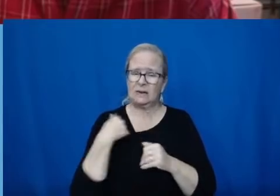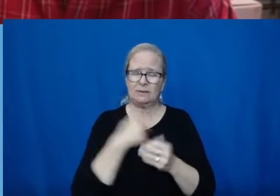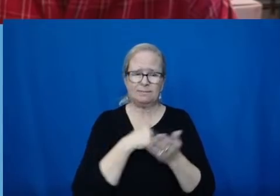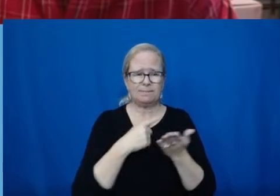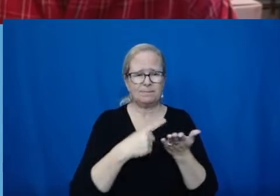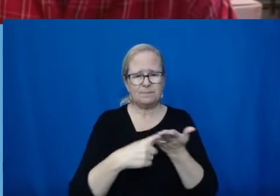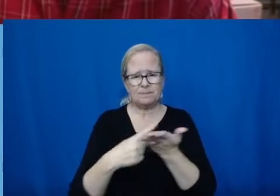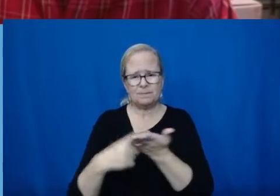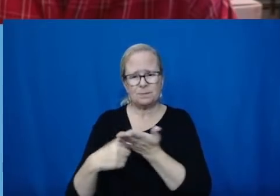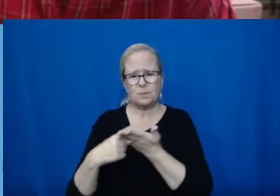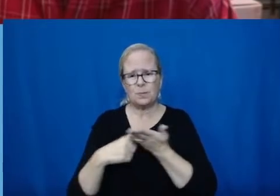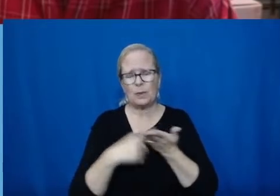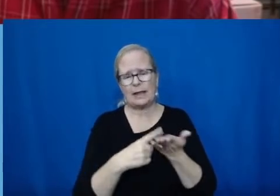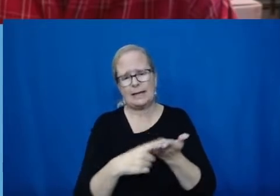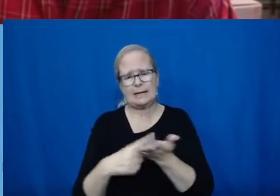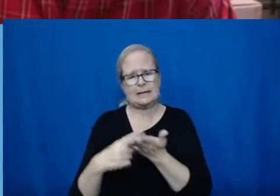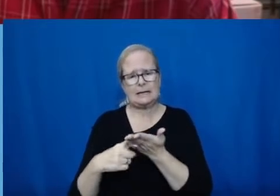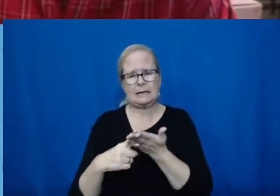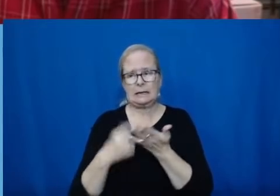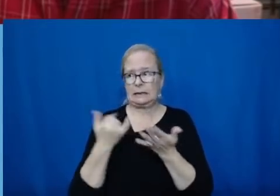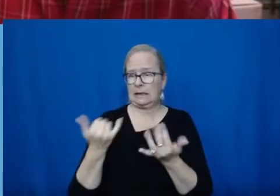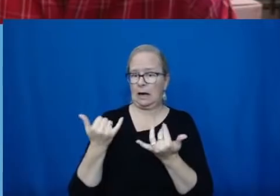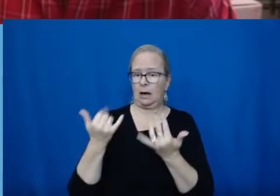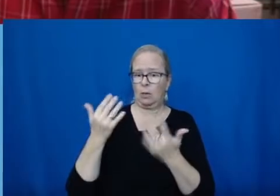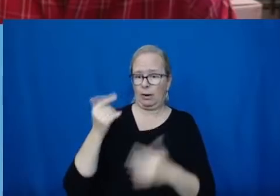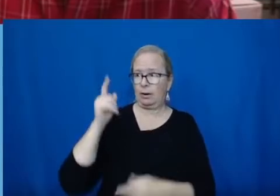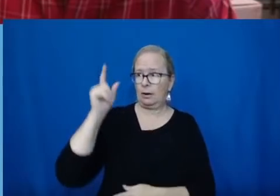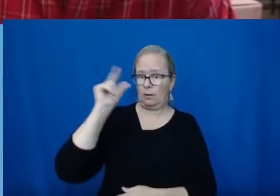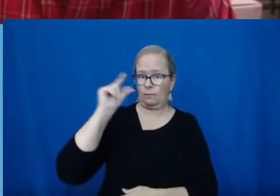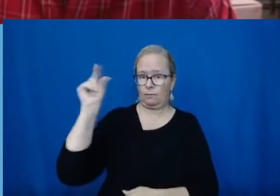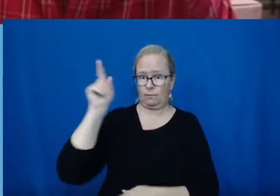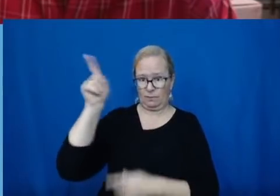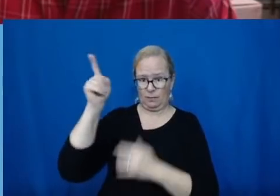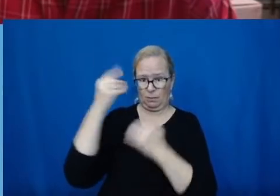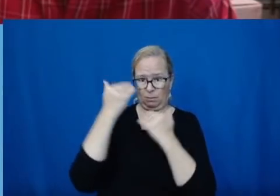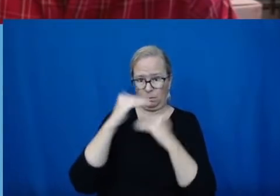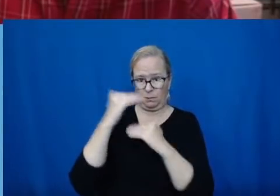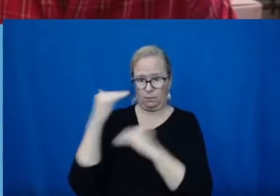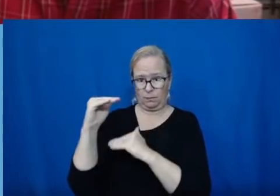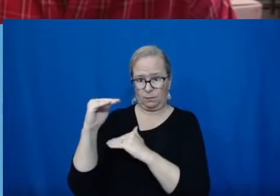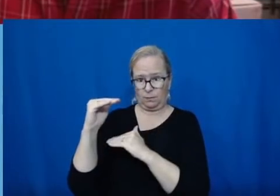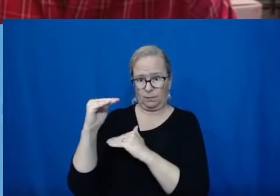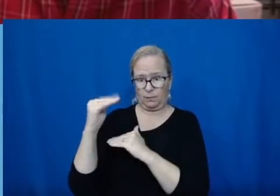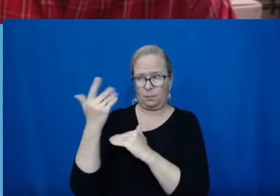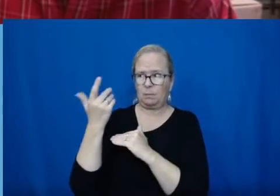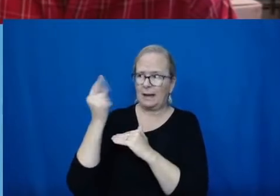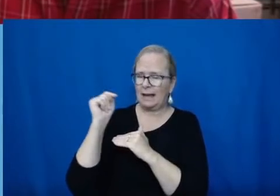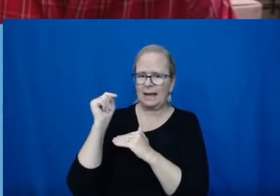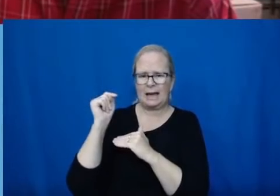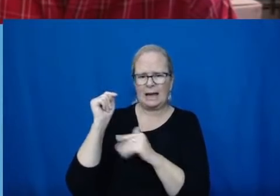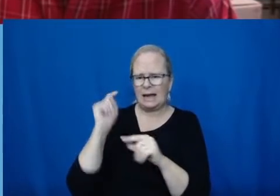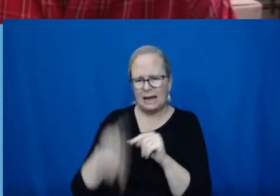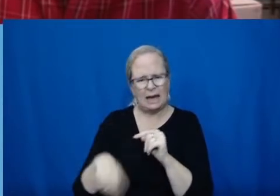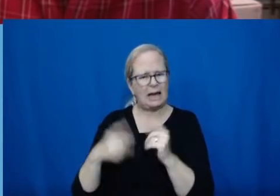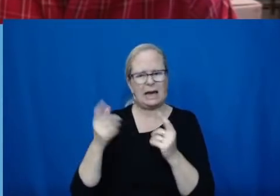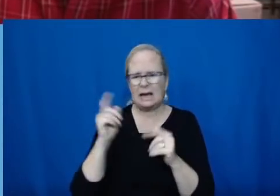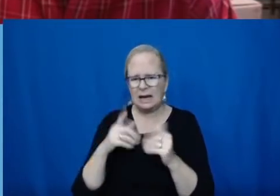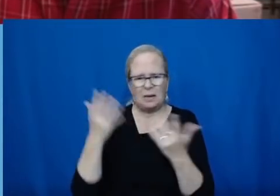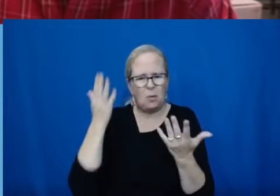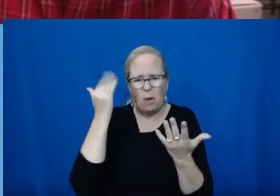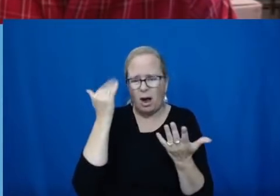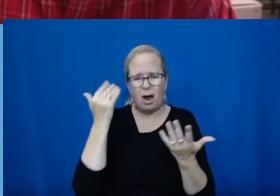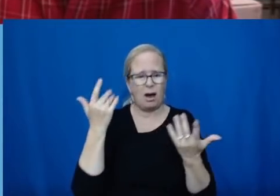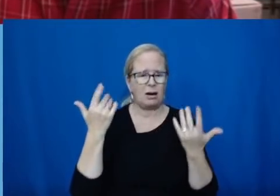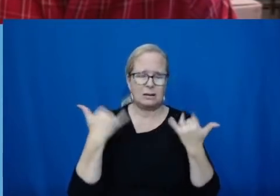can't continue to have so many people going into the system, it's really important to look at the differences between